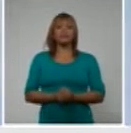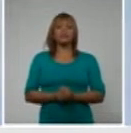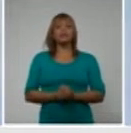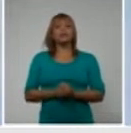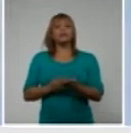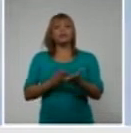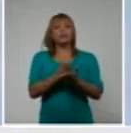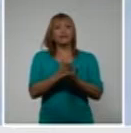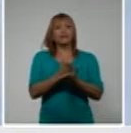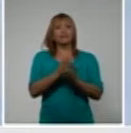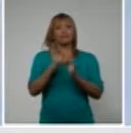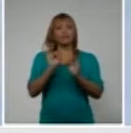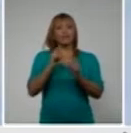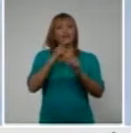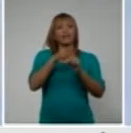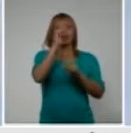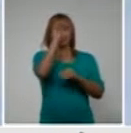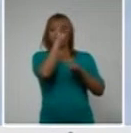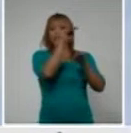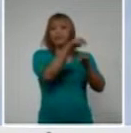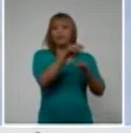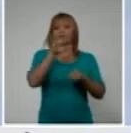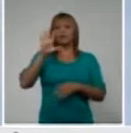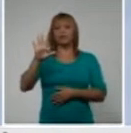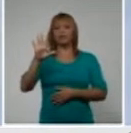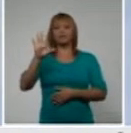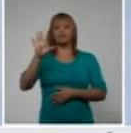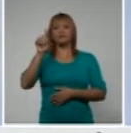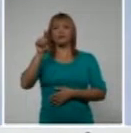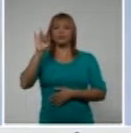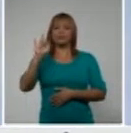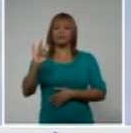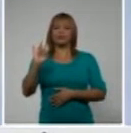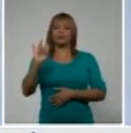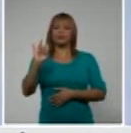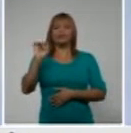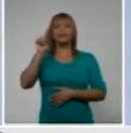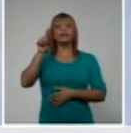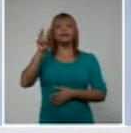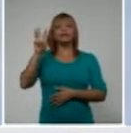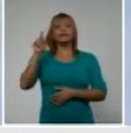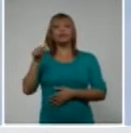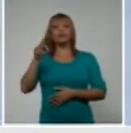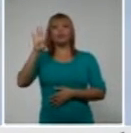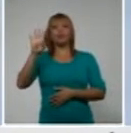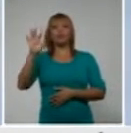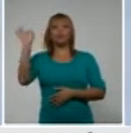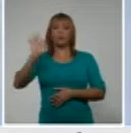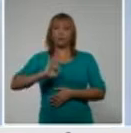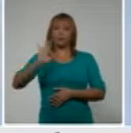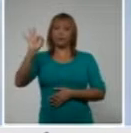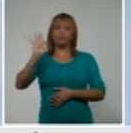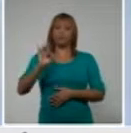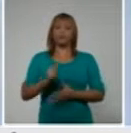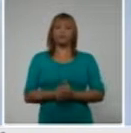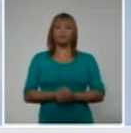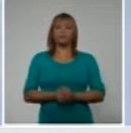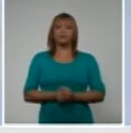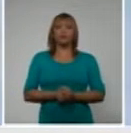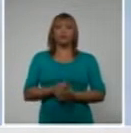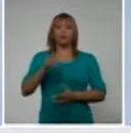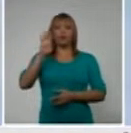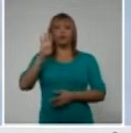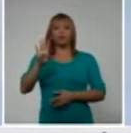active cases, that is 13.4%, of which 496, that is